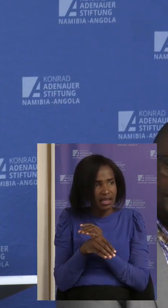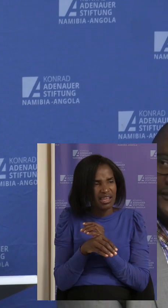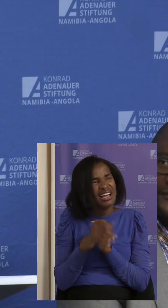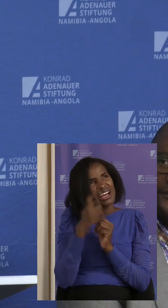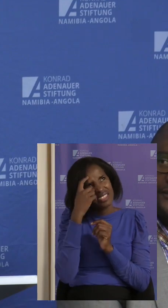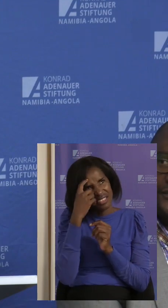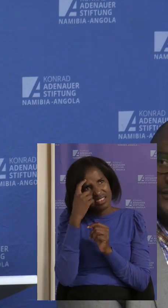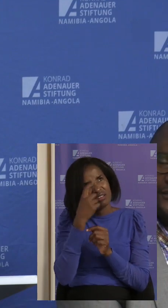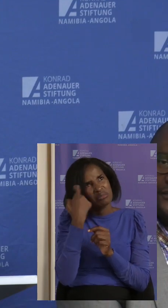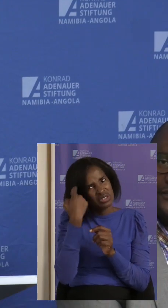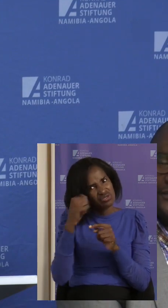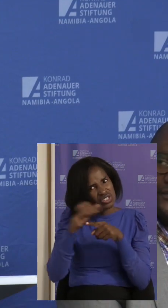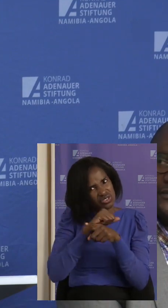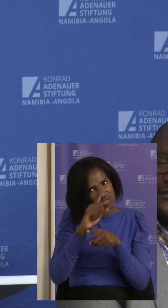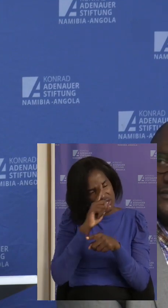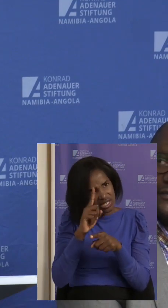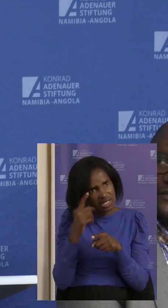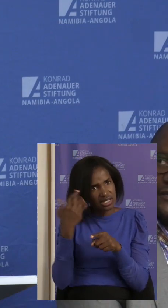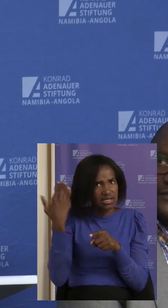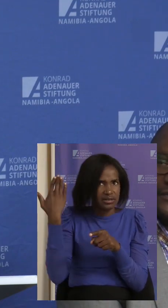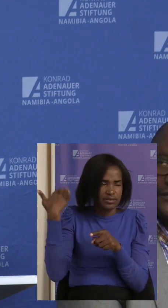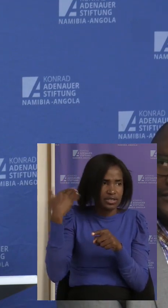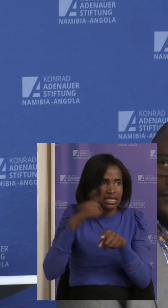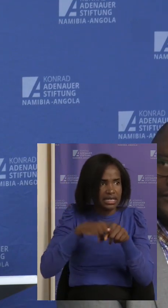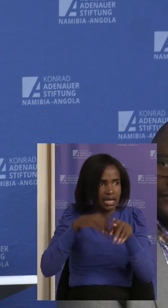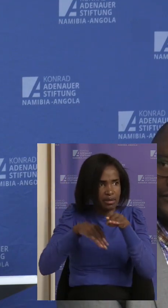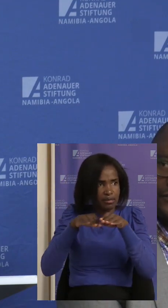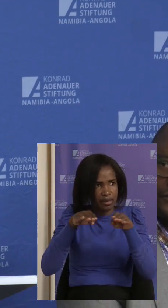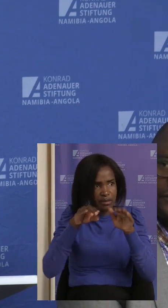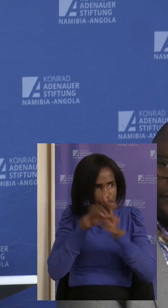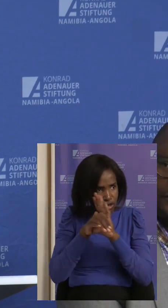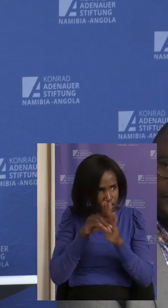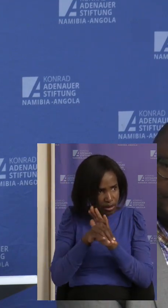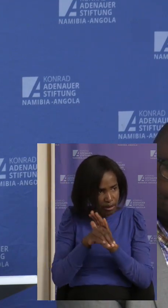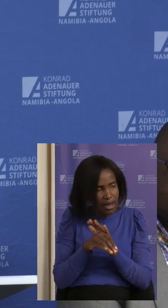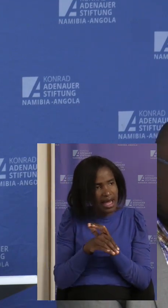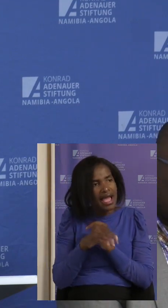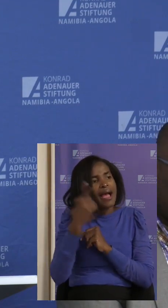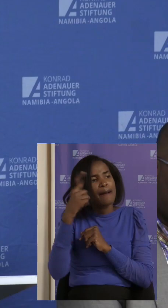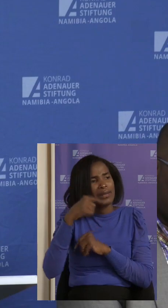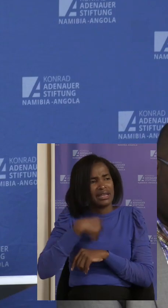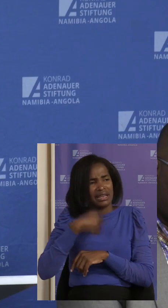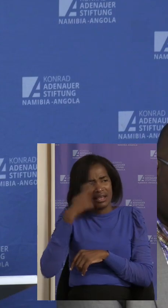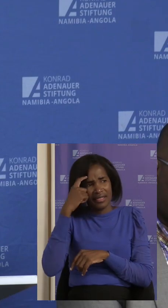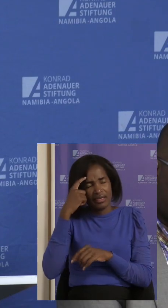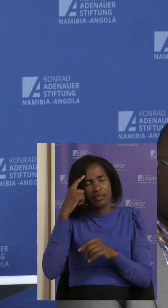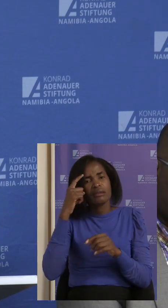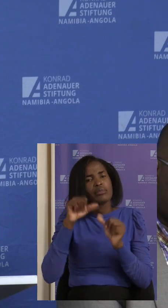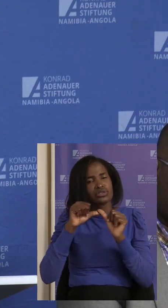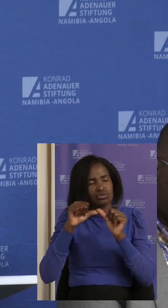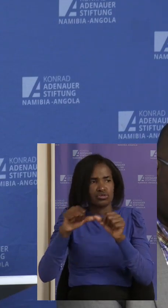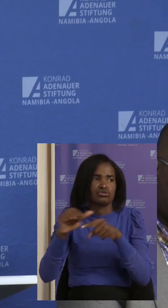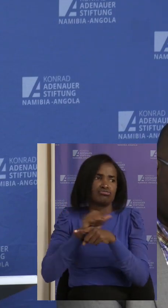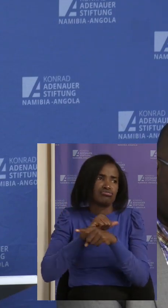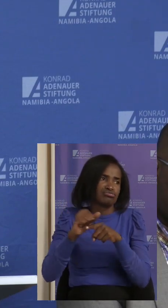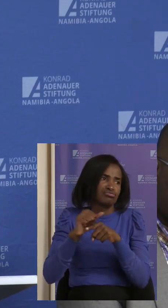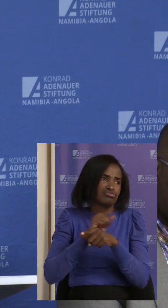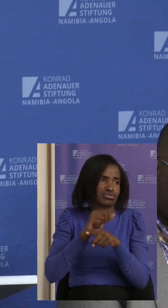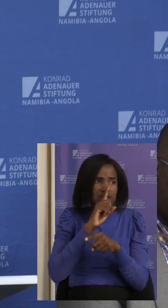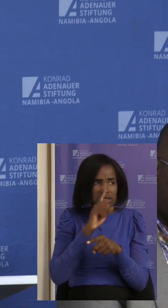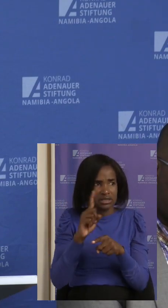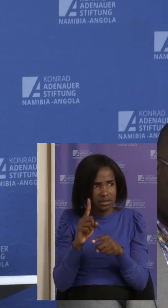that has been done during the course of the implementation of the curriculum, but I think a lot more still needs to be done. And we